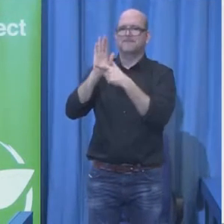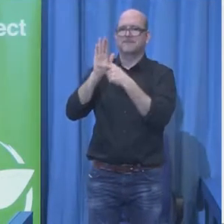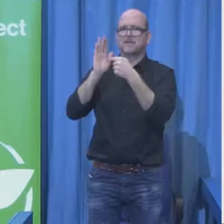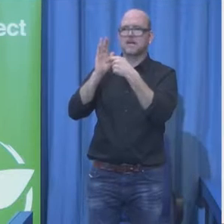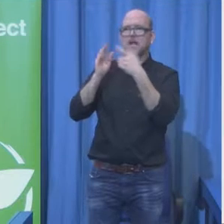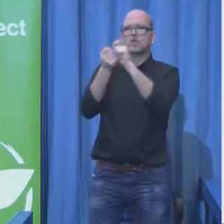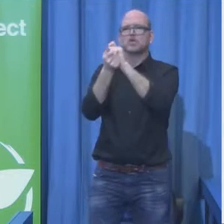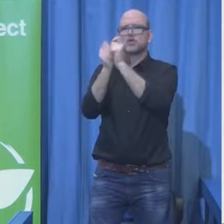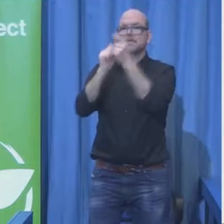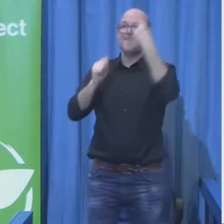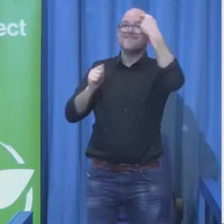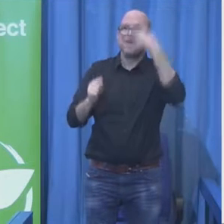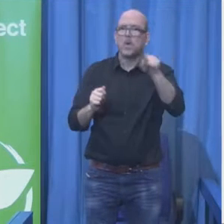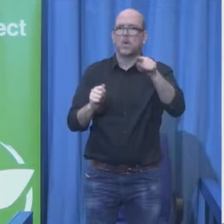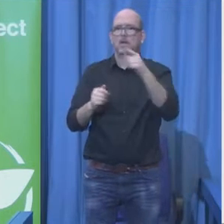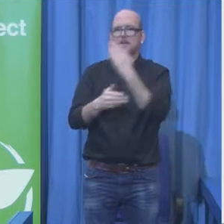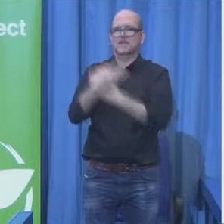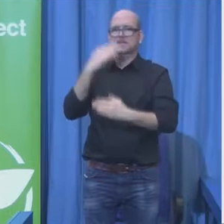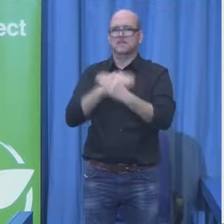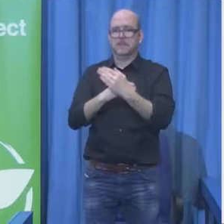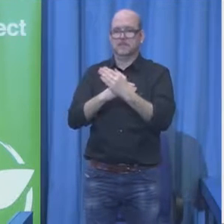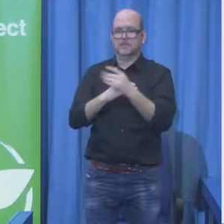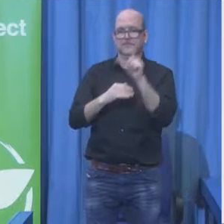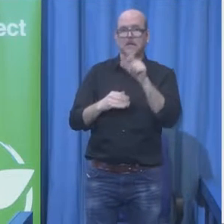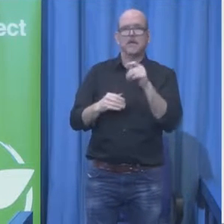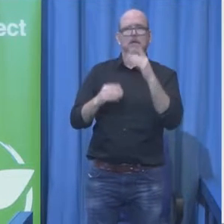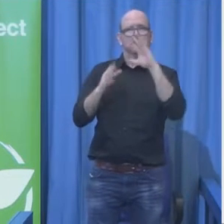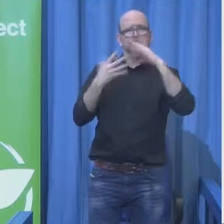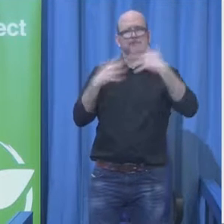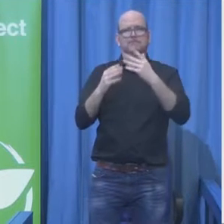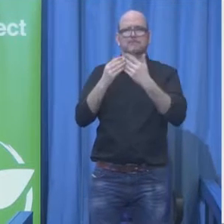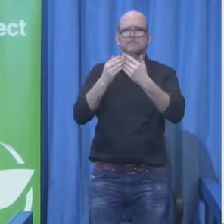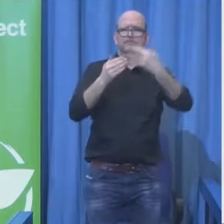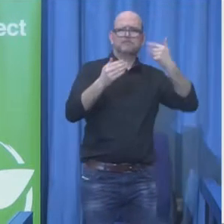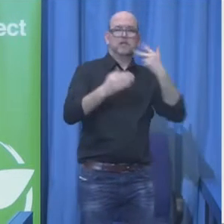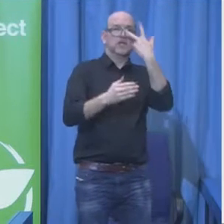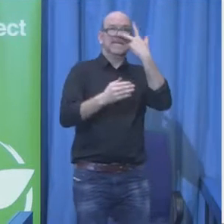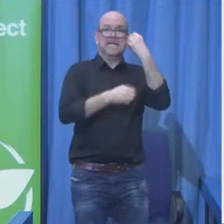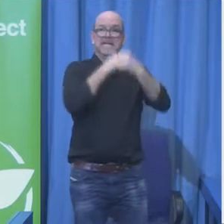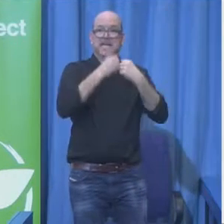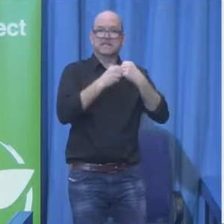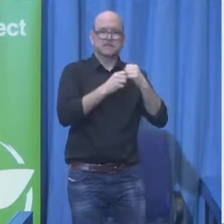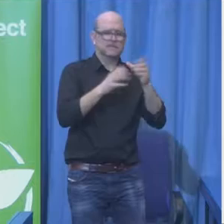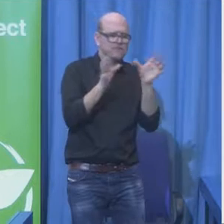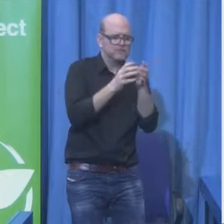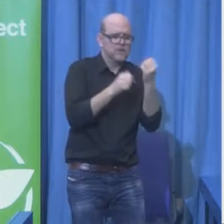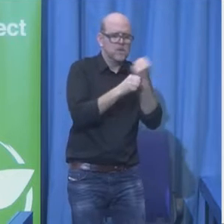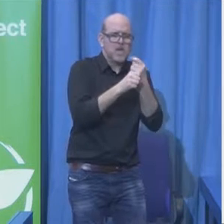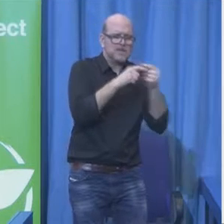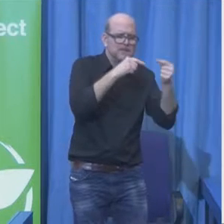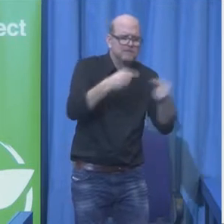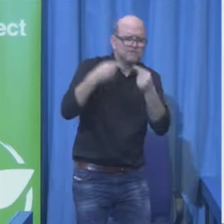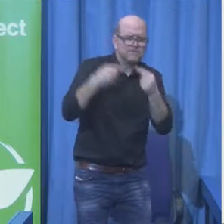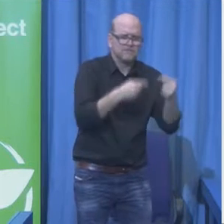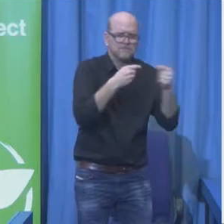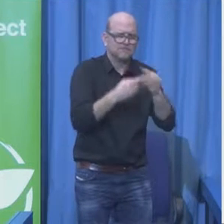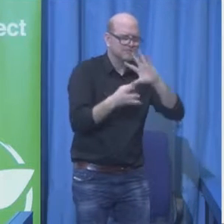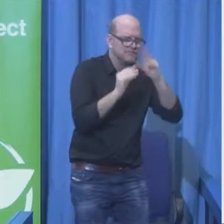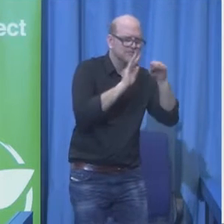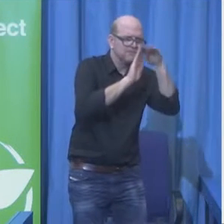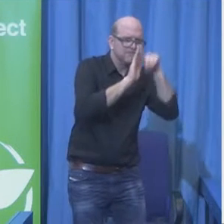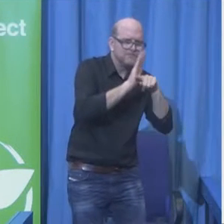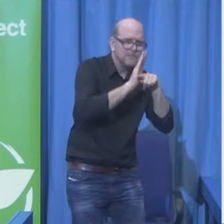be the most progressive law in the Arab world regarding persons with disabilities. And it's the